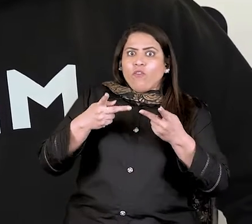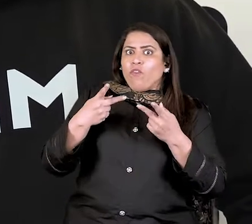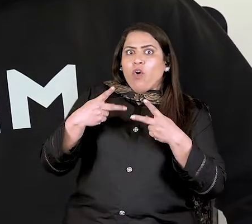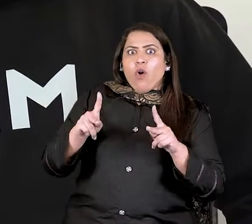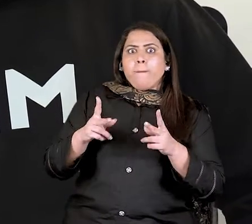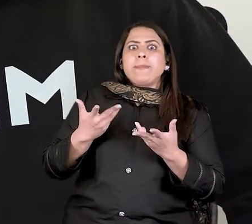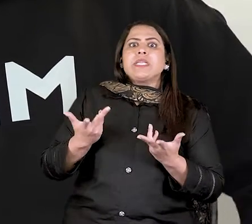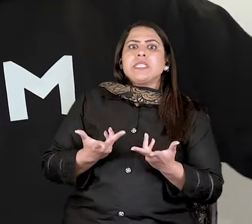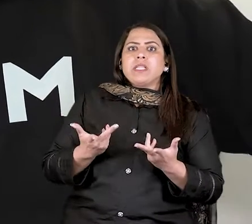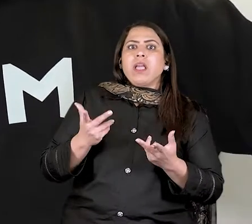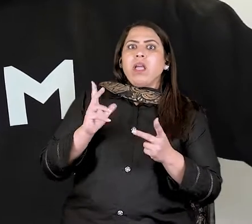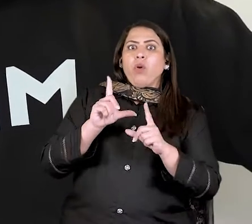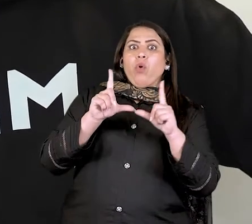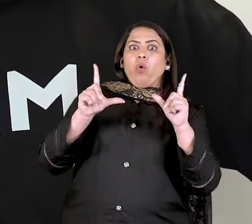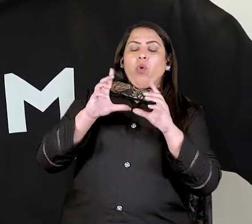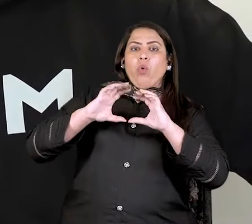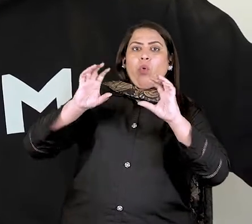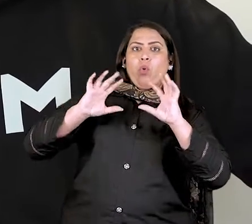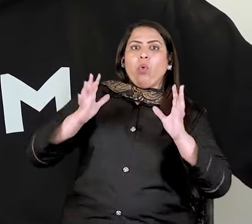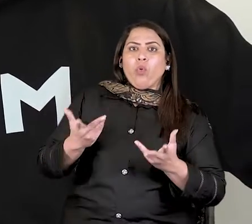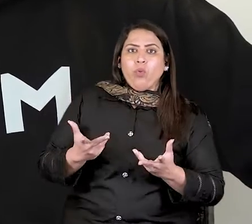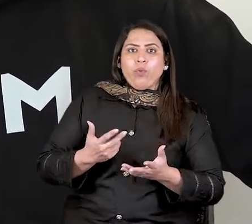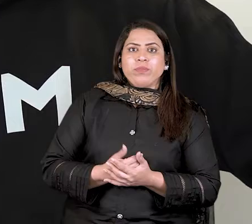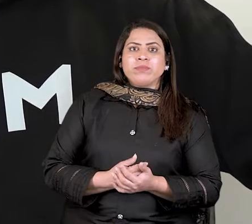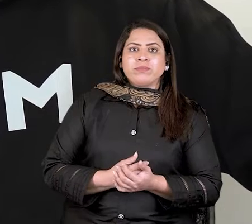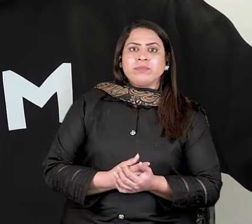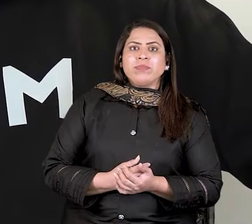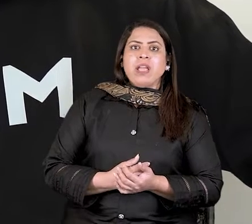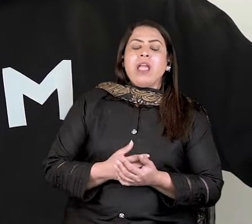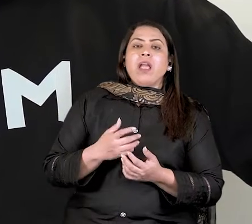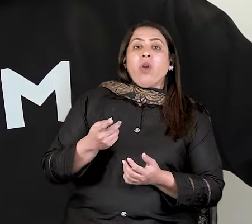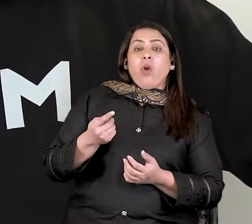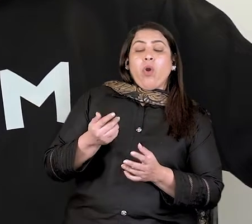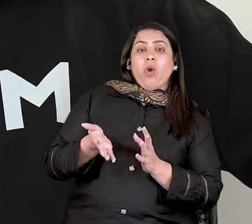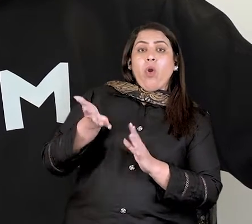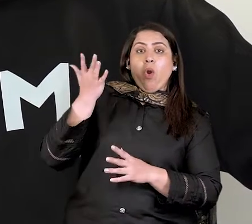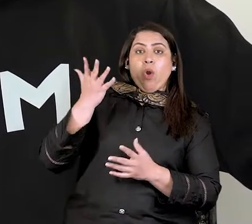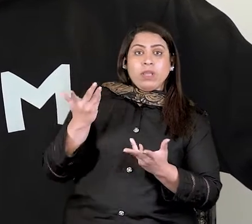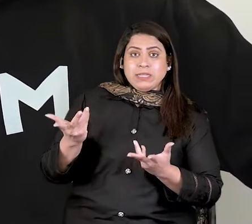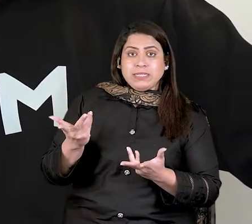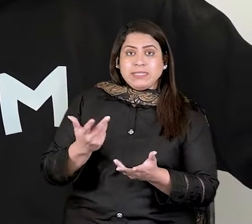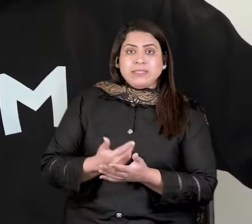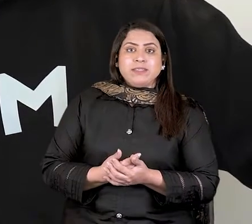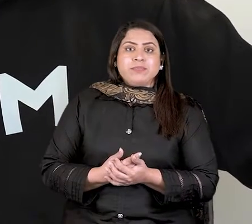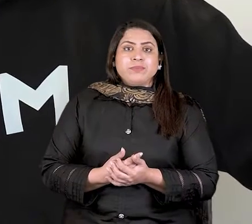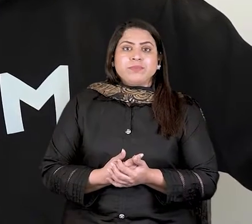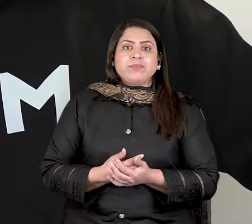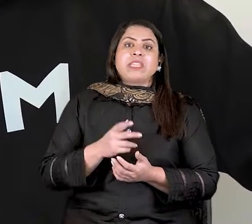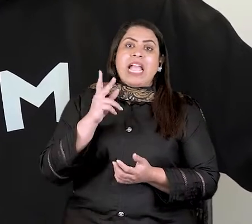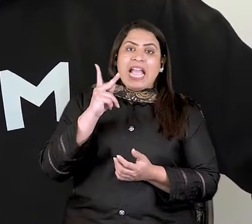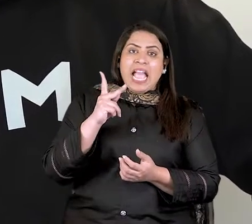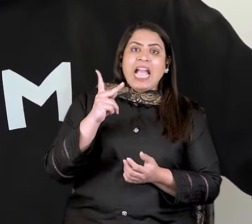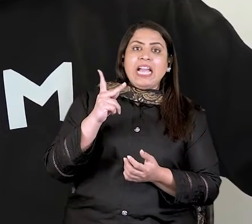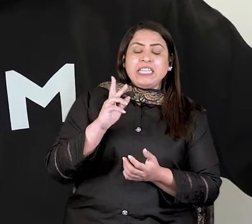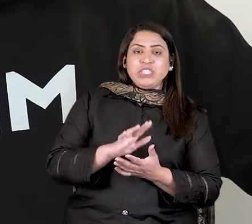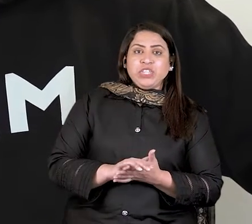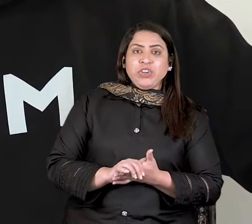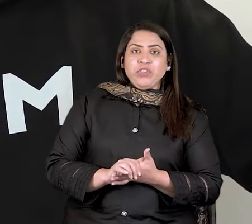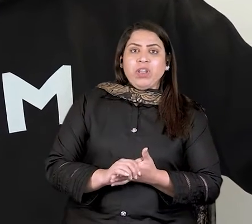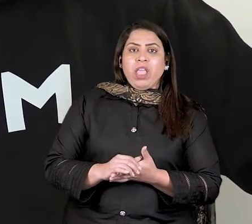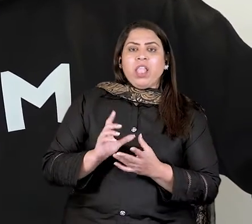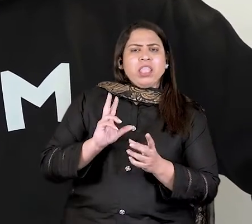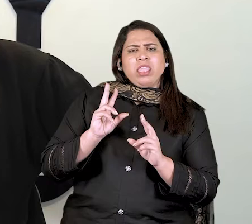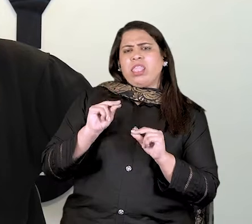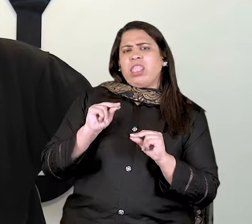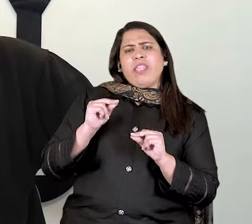around, and we're pushing 3-4 brands. Yeah. We go under the label of fast food bros. Right. And you'll start seeing